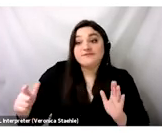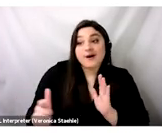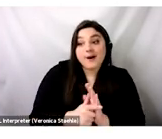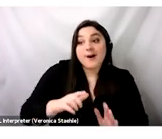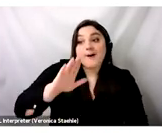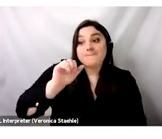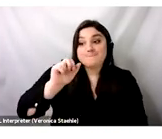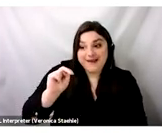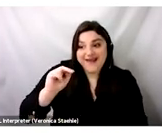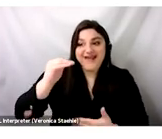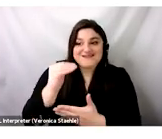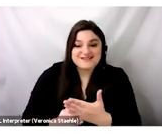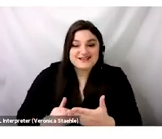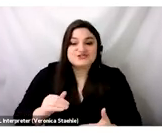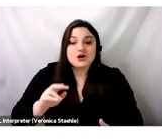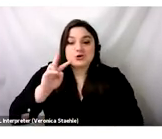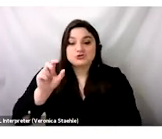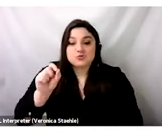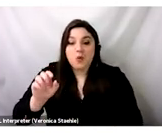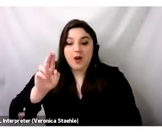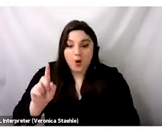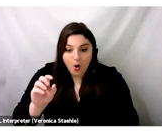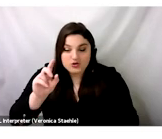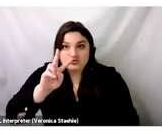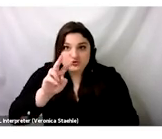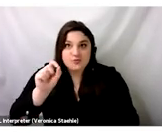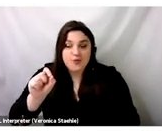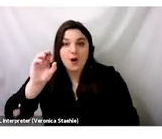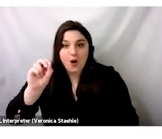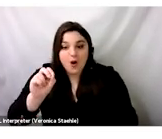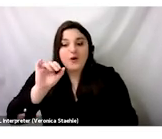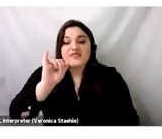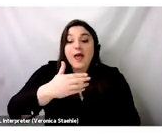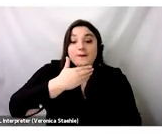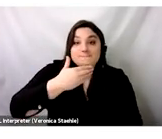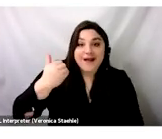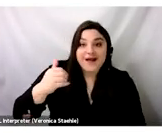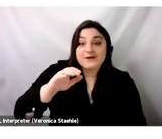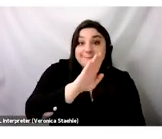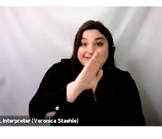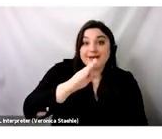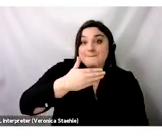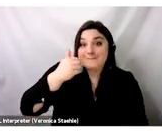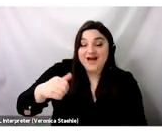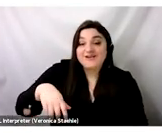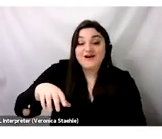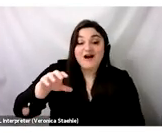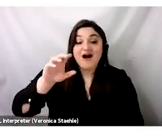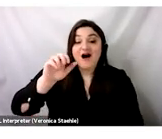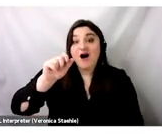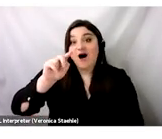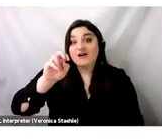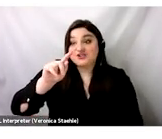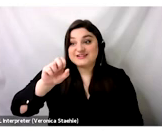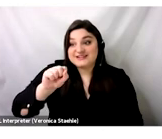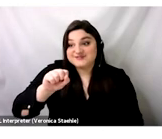Better Alternatives Now. And please check out that paper. It's publicly available. Many